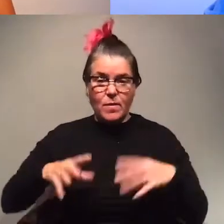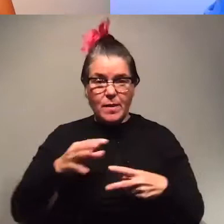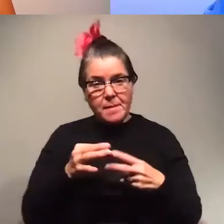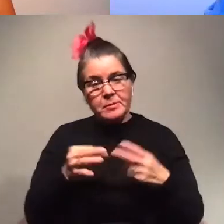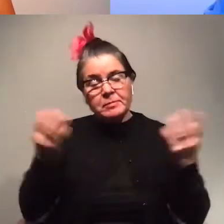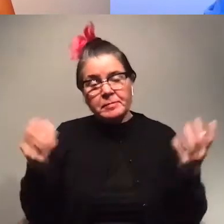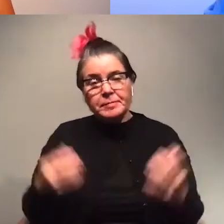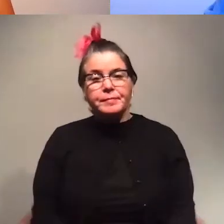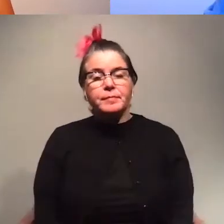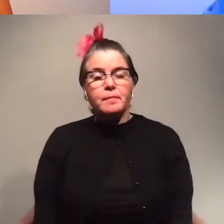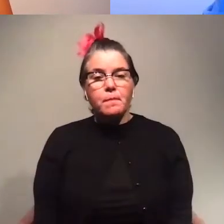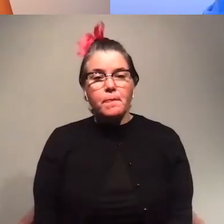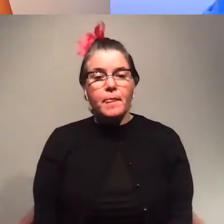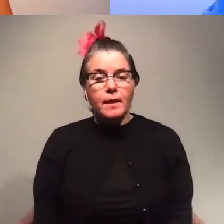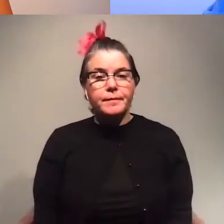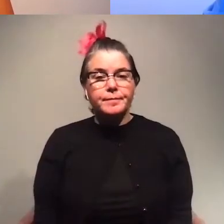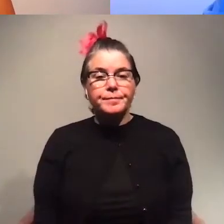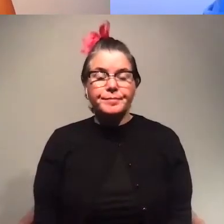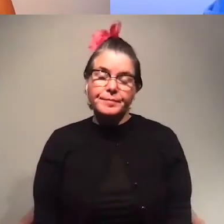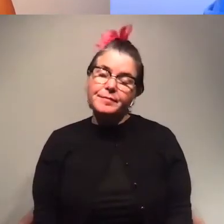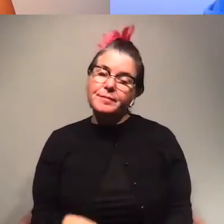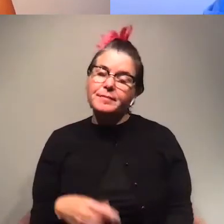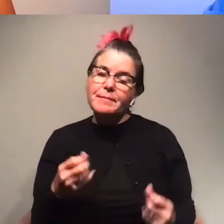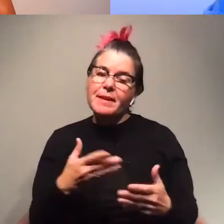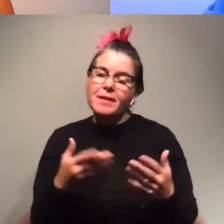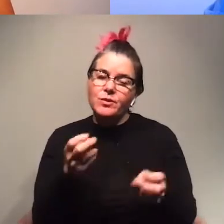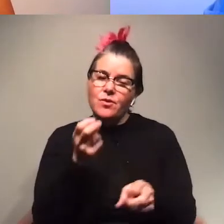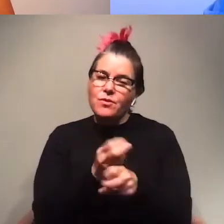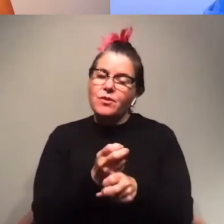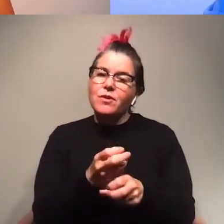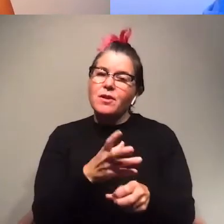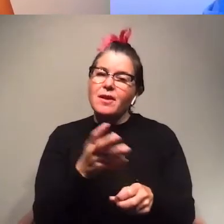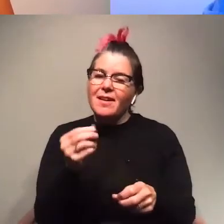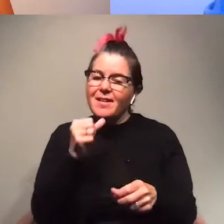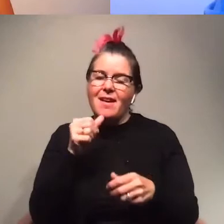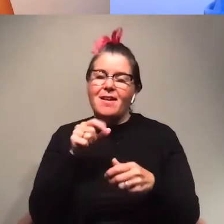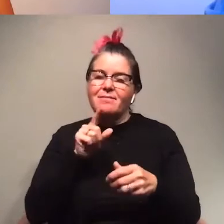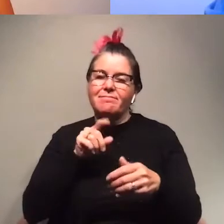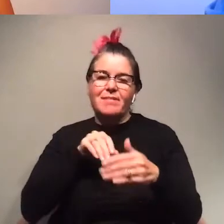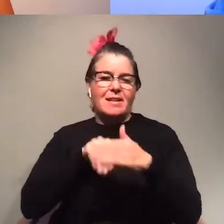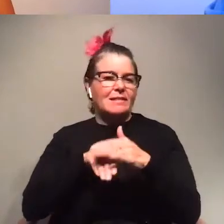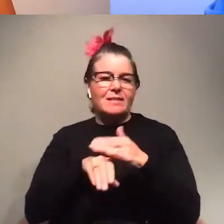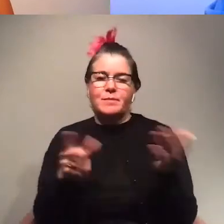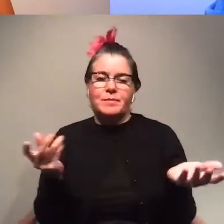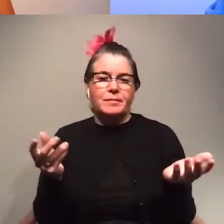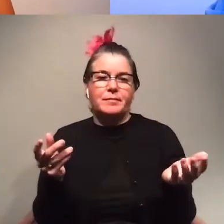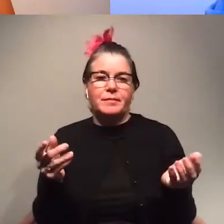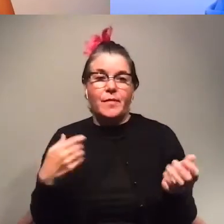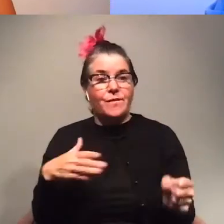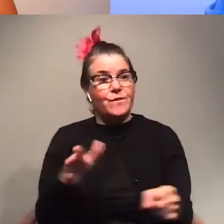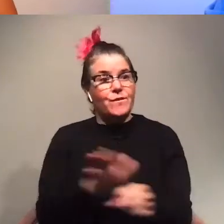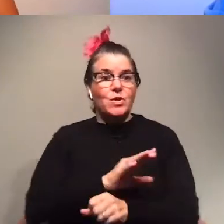think there's a lot of things that are difficult to do and that aren't really accessible sometimes if you want to be a full